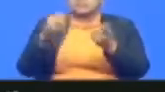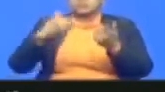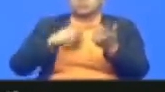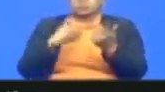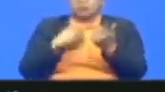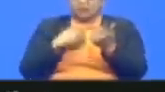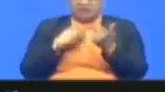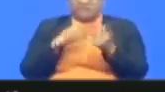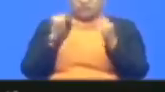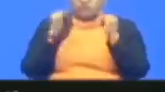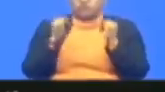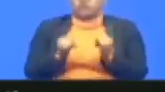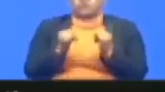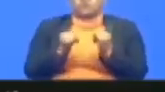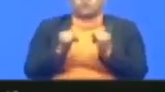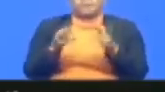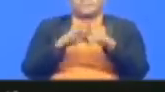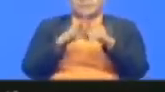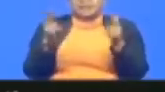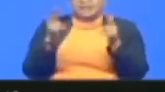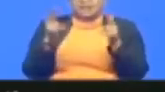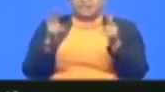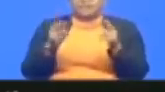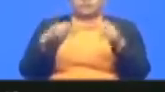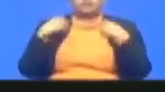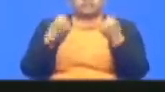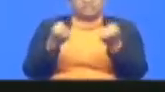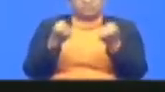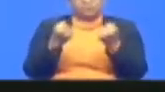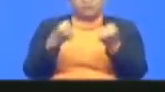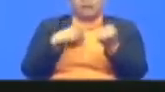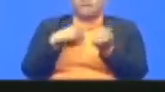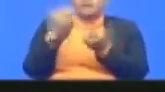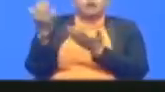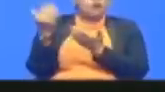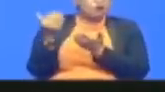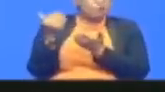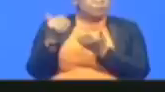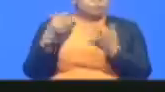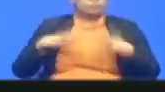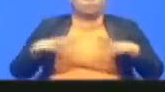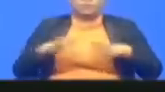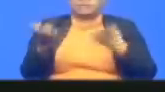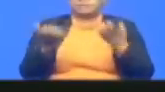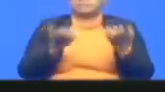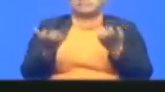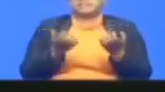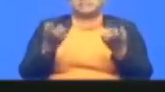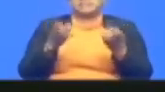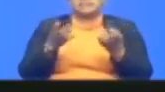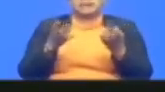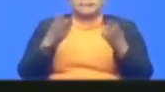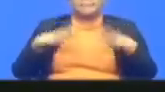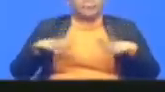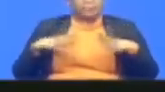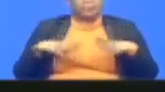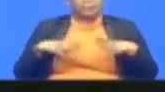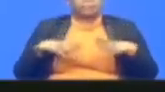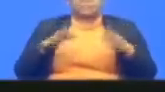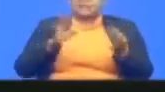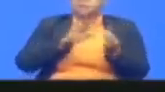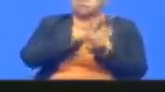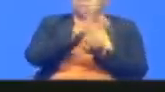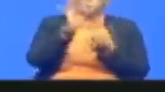in city transport, bringing hope and anxiety alike to commuters and businessmen. The overall picture was perfect, and when